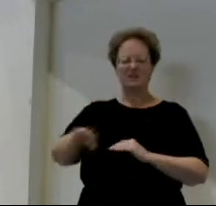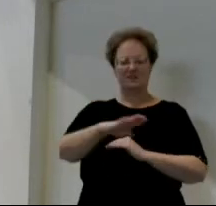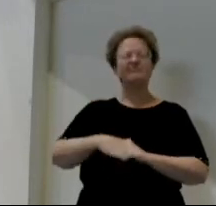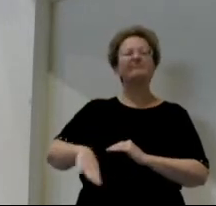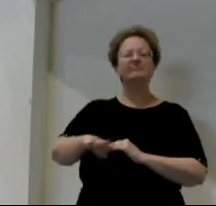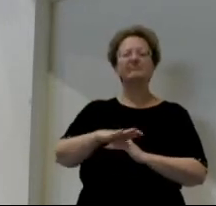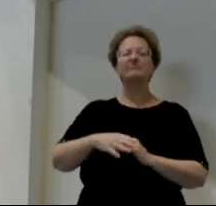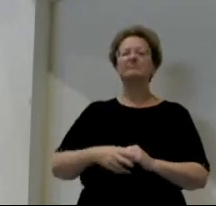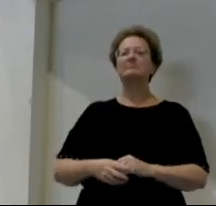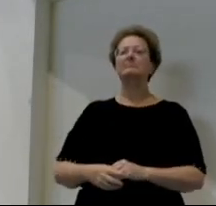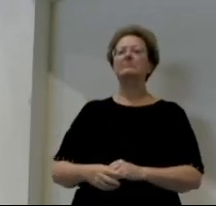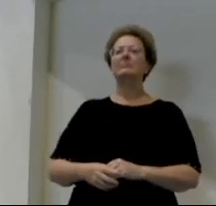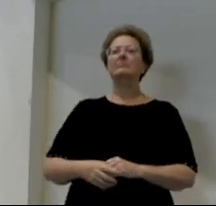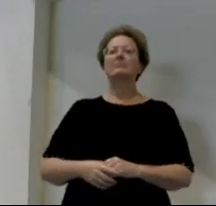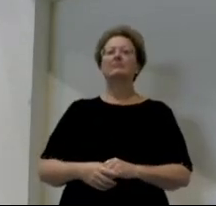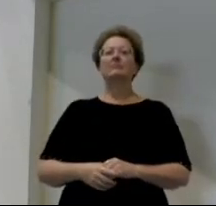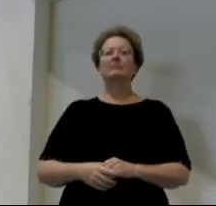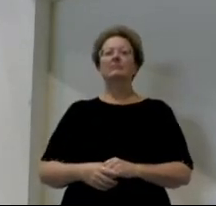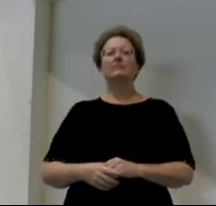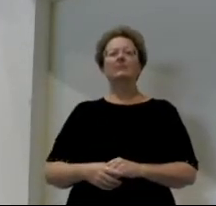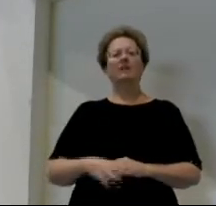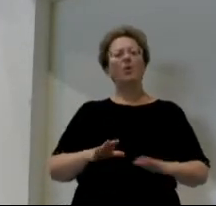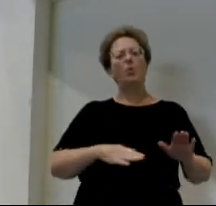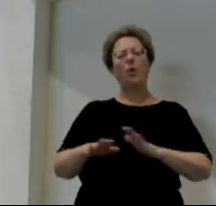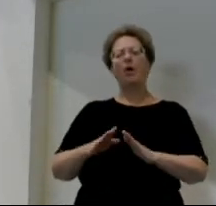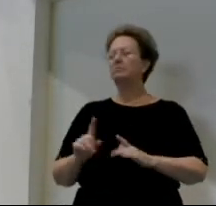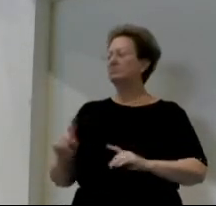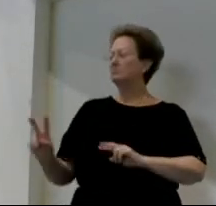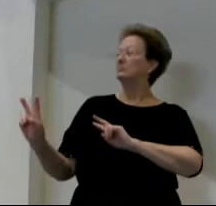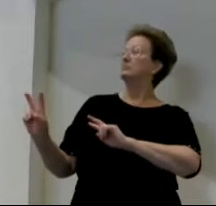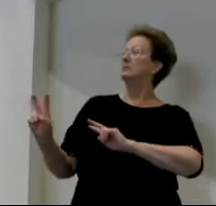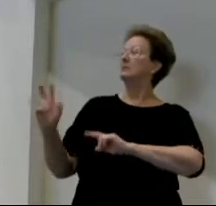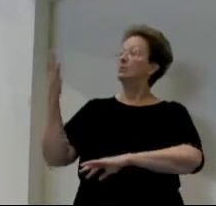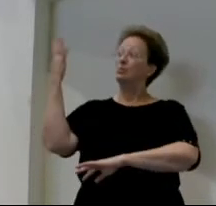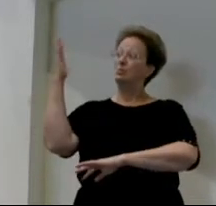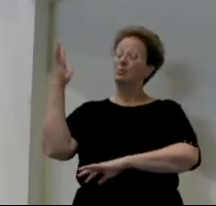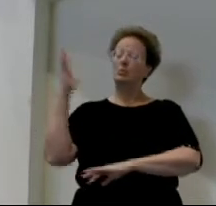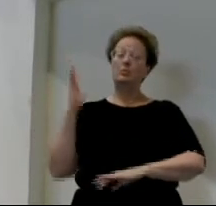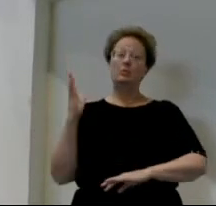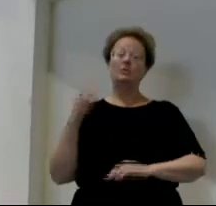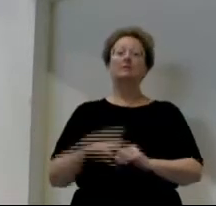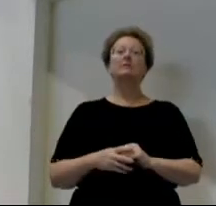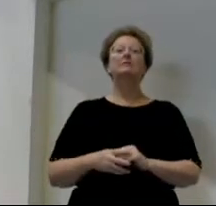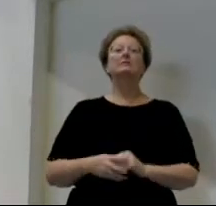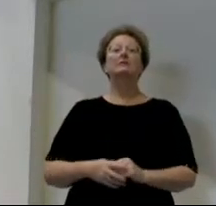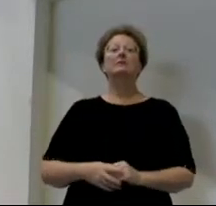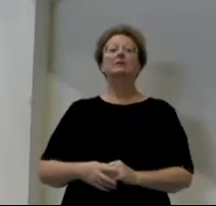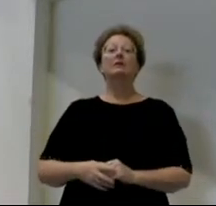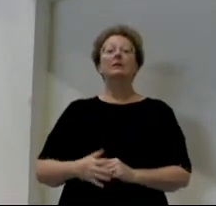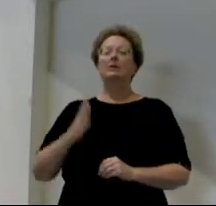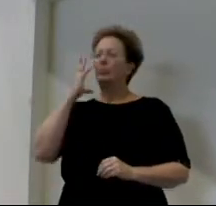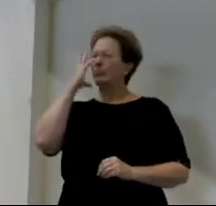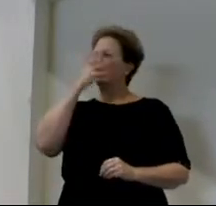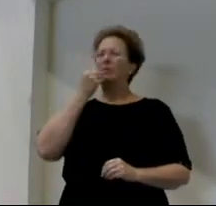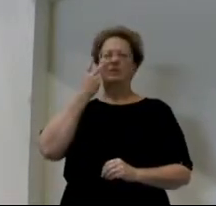the Lord, wasn't it? Every time they went past that tree and they saw that it was good to the eye and pleasing to eat, and they